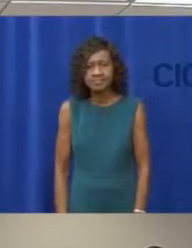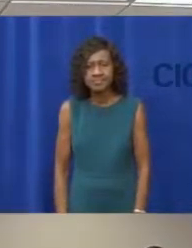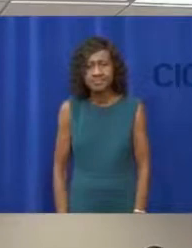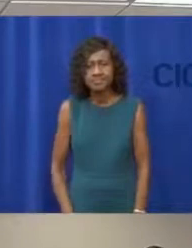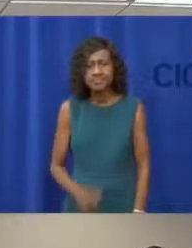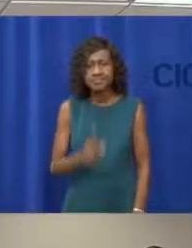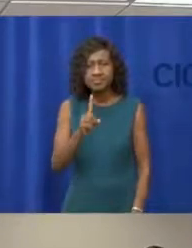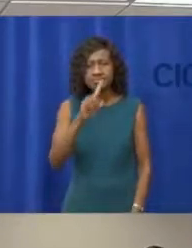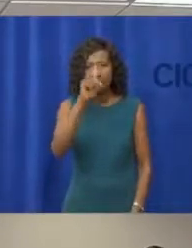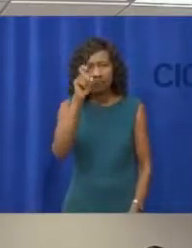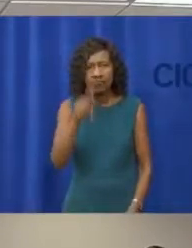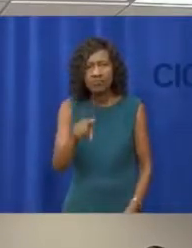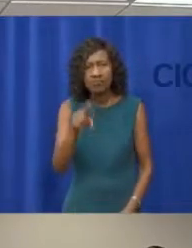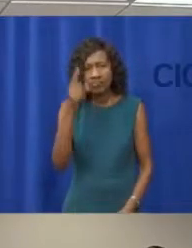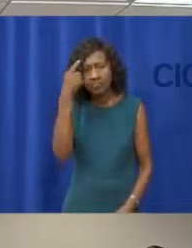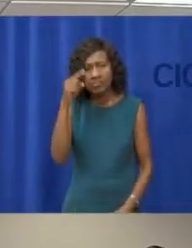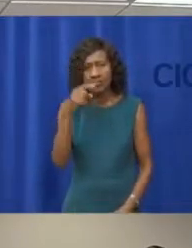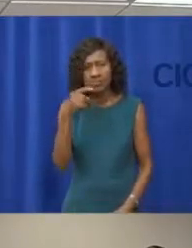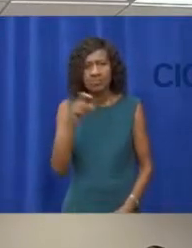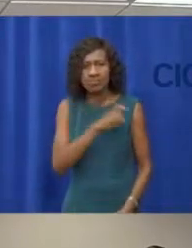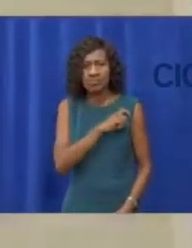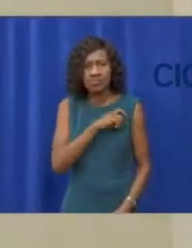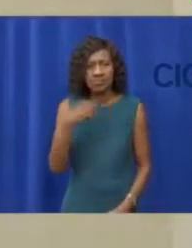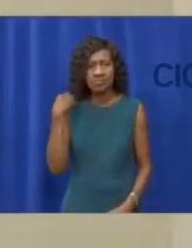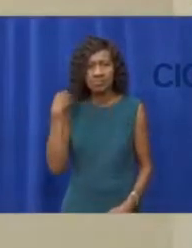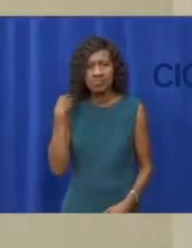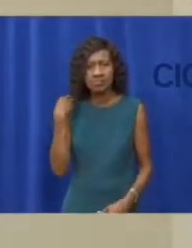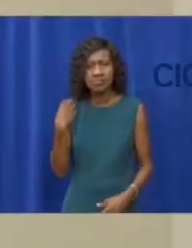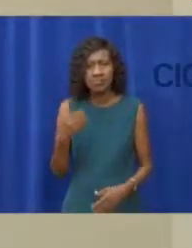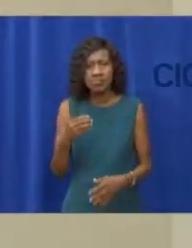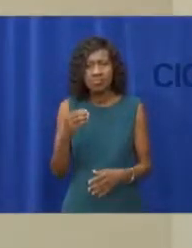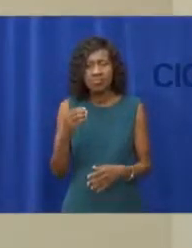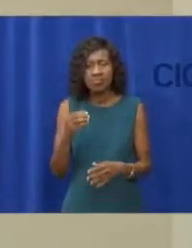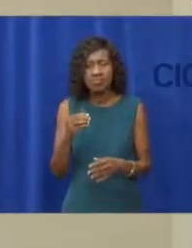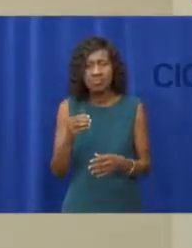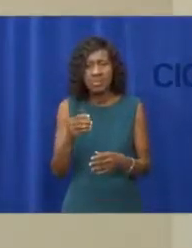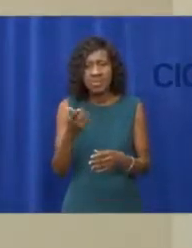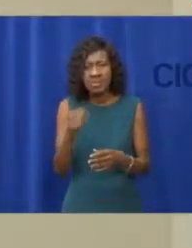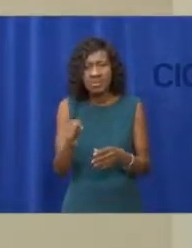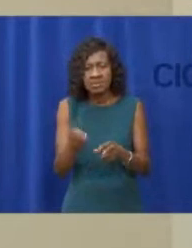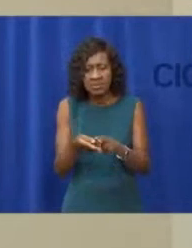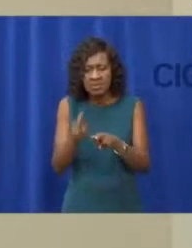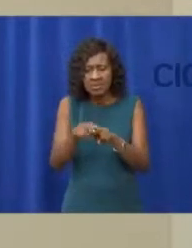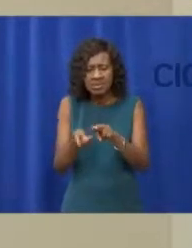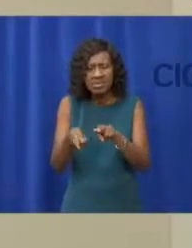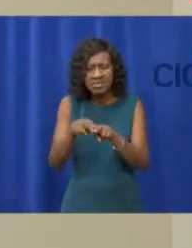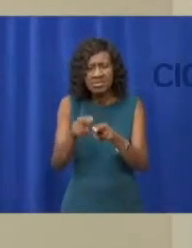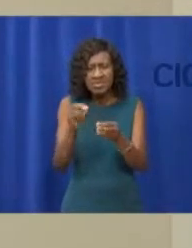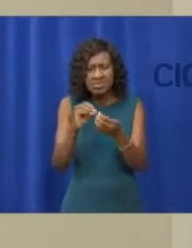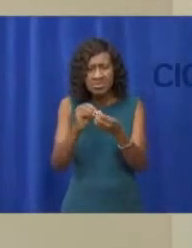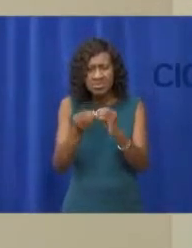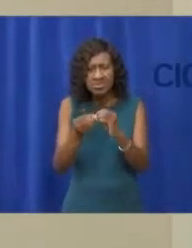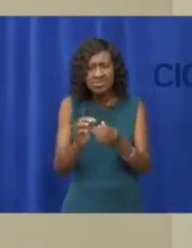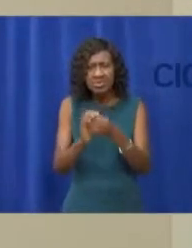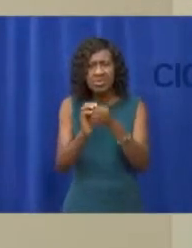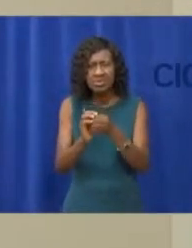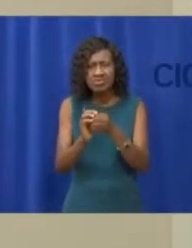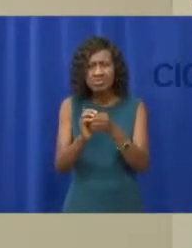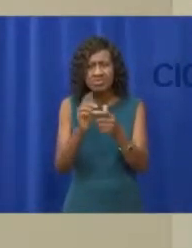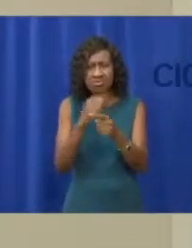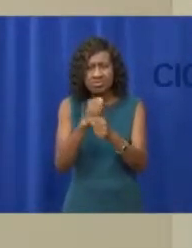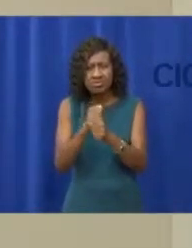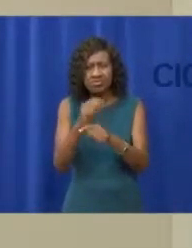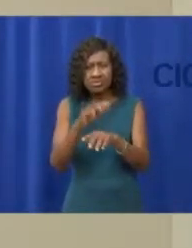One question for you, Commissioner. It's regarding the increased amount of trucks on the road, who I believe are related to the airport activity.